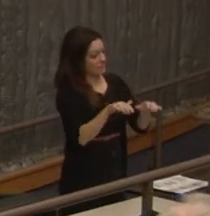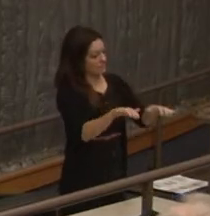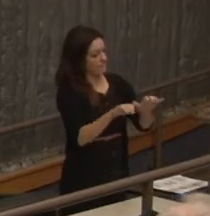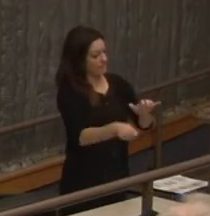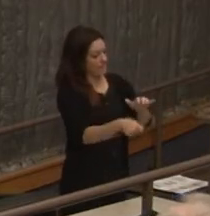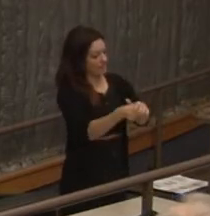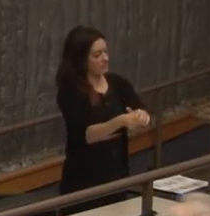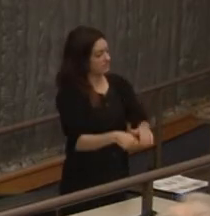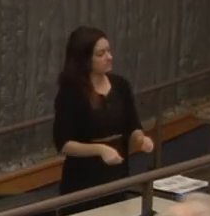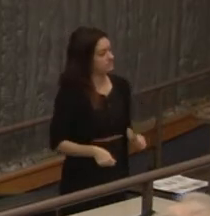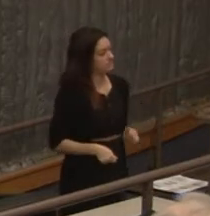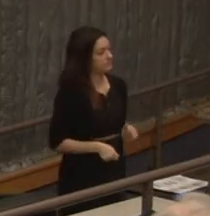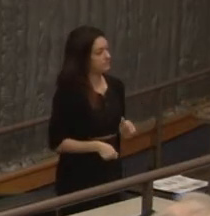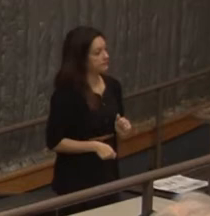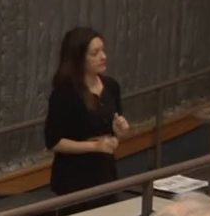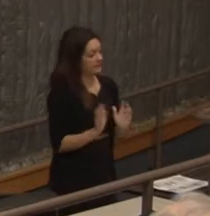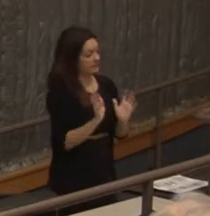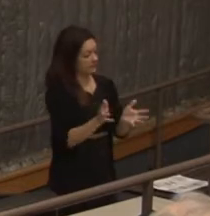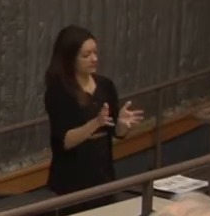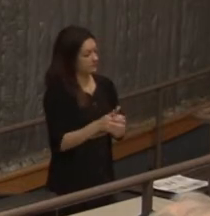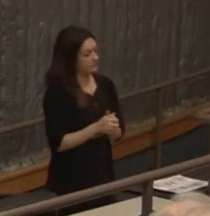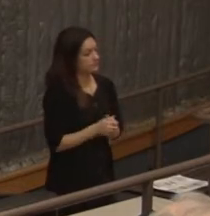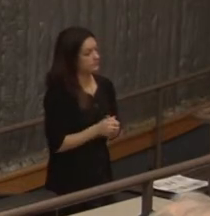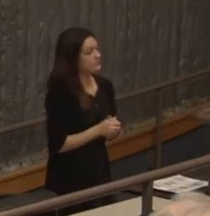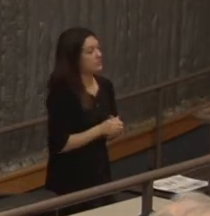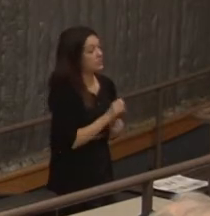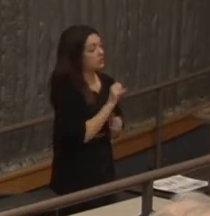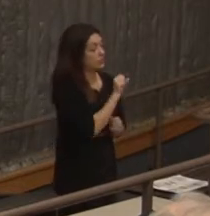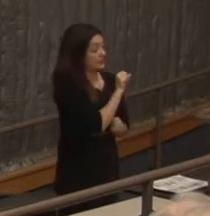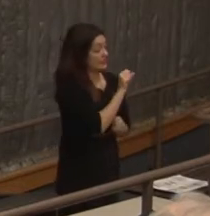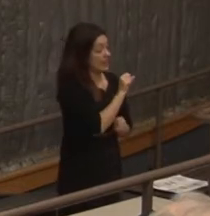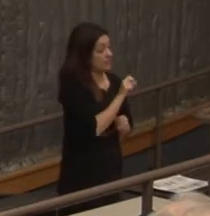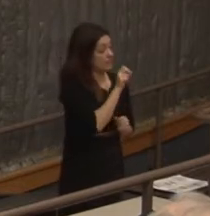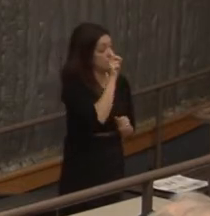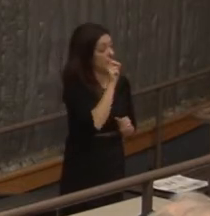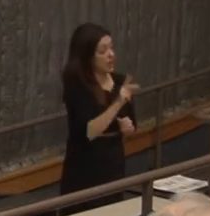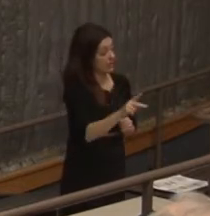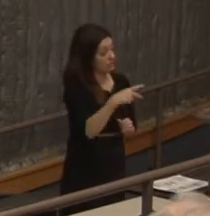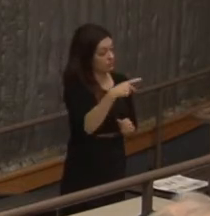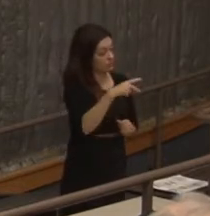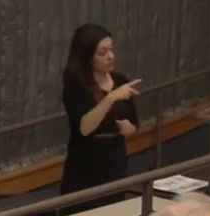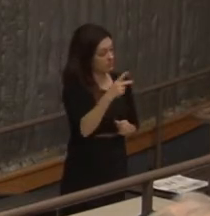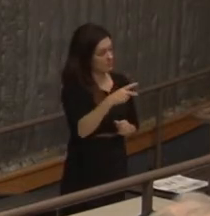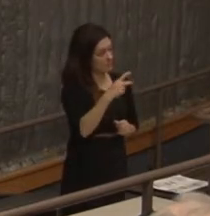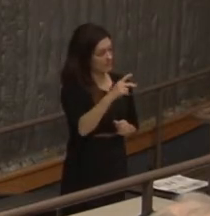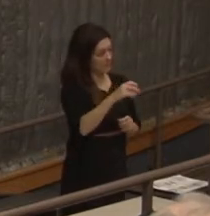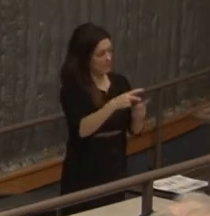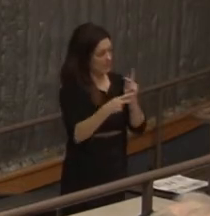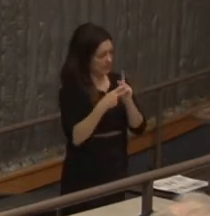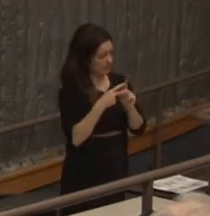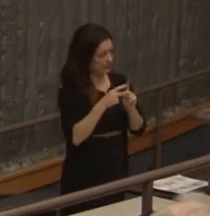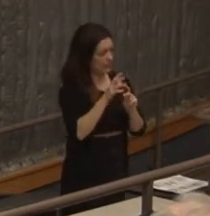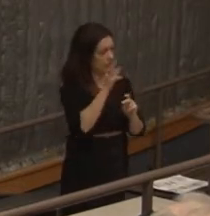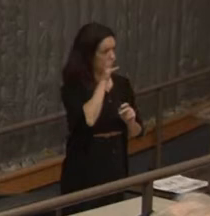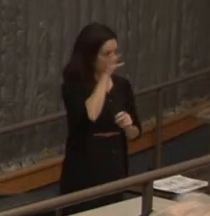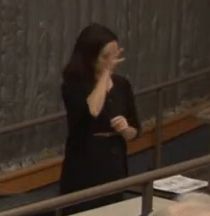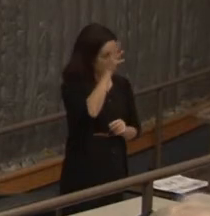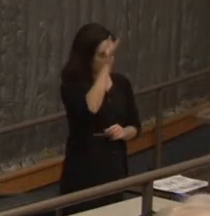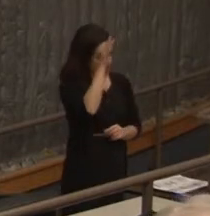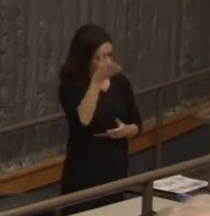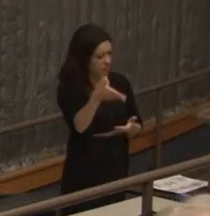You go to Ponari today, and Sam went back to Ponari, the site where the remains of his grandparents and his father